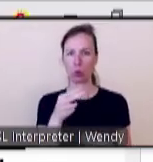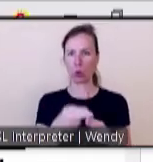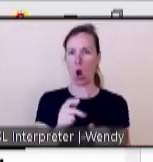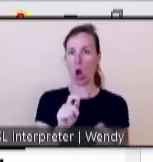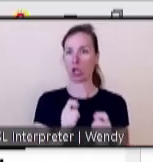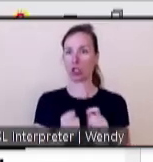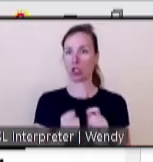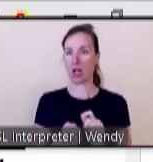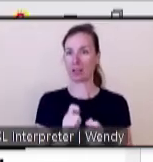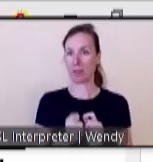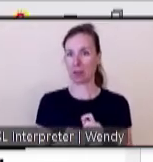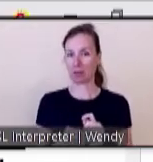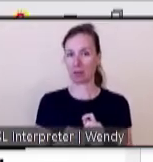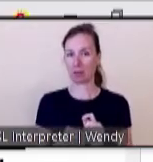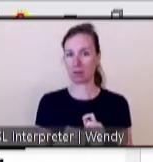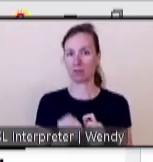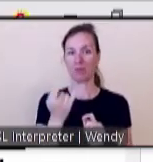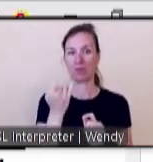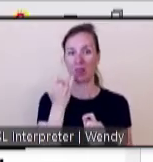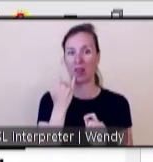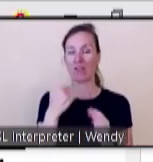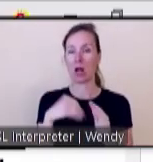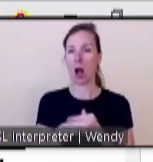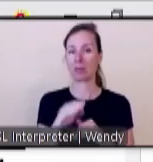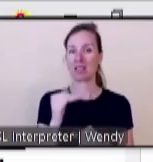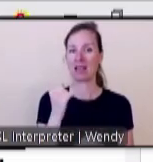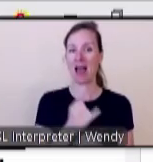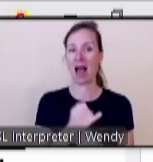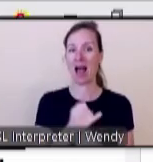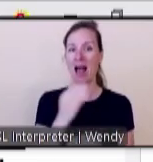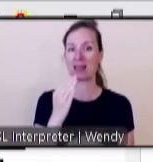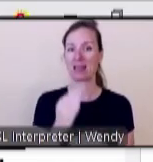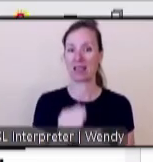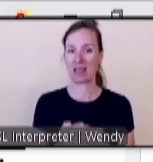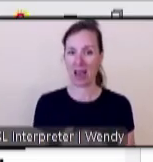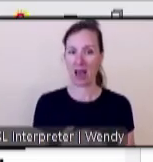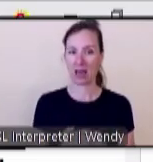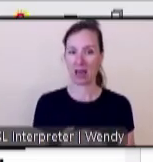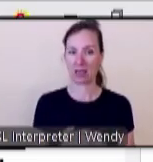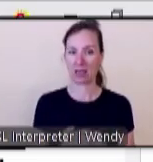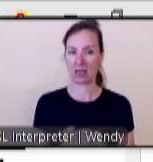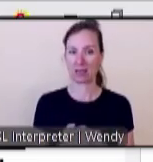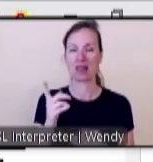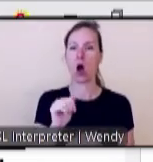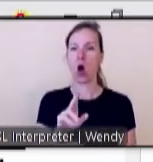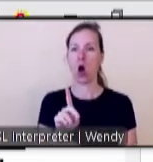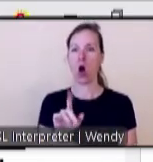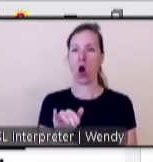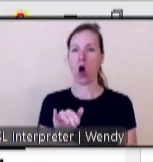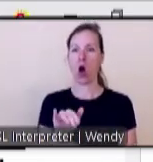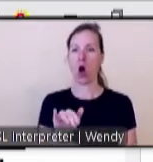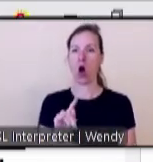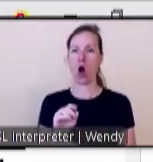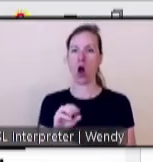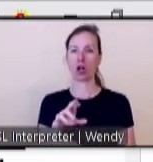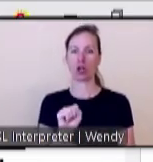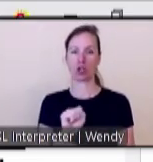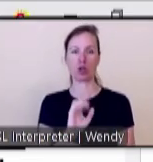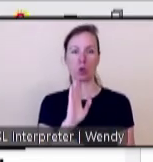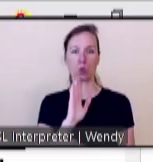in at the end, the auditors are going and do the adjustment so that it's reflective of the numbers. Okay.